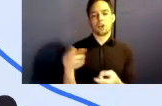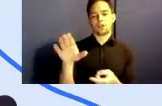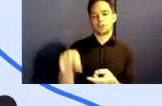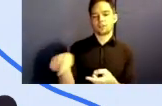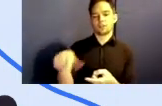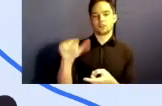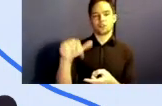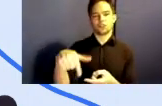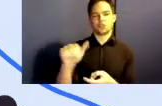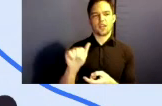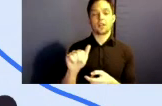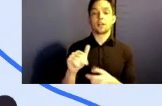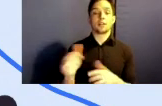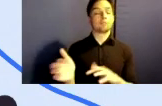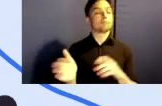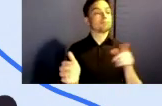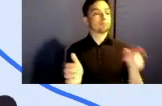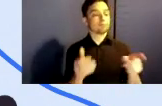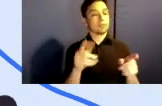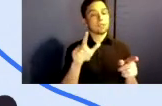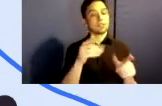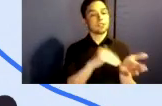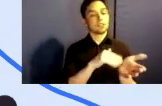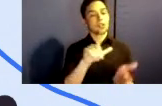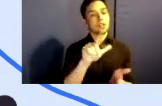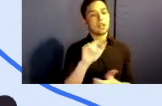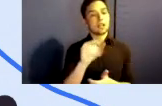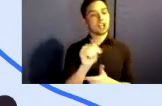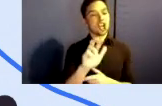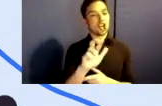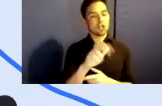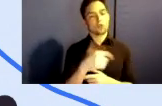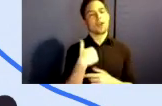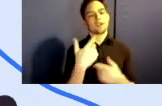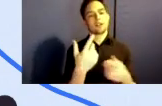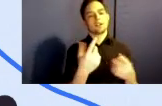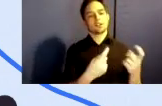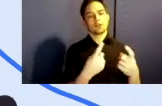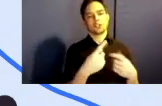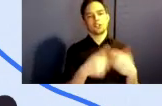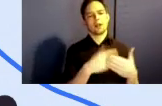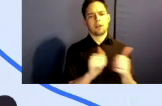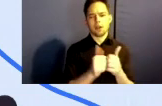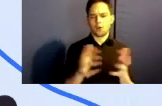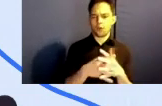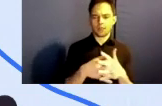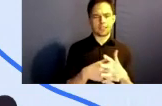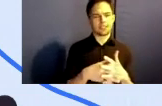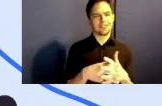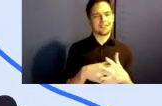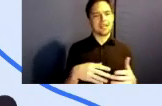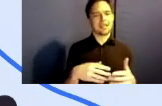to go back to you, Dr. Lungar. We had a question about how do pregnant and lactating women